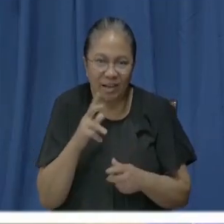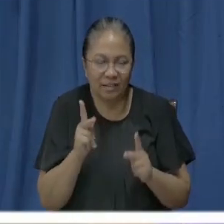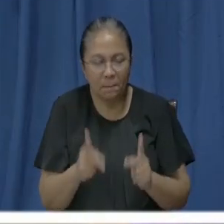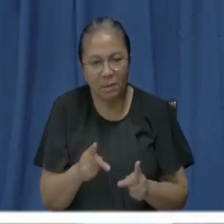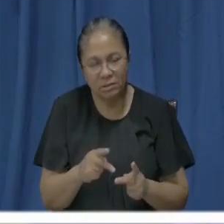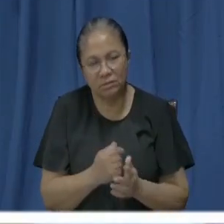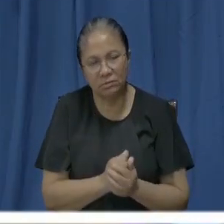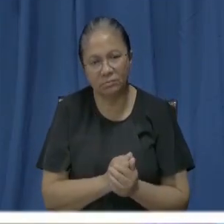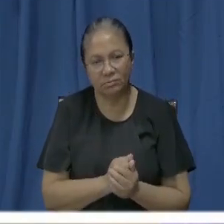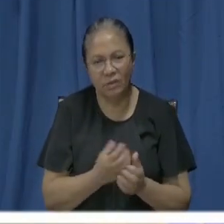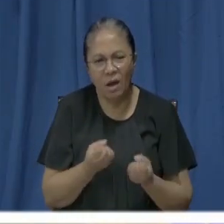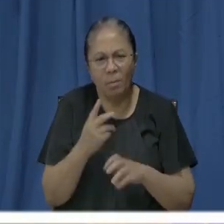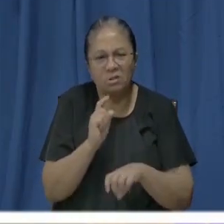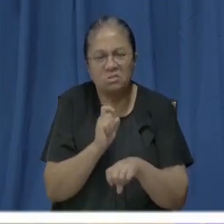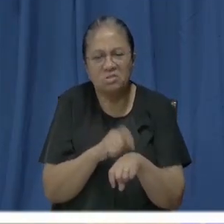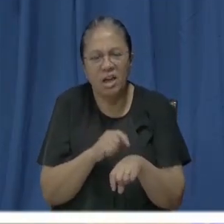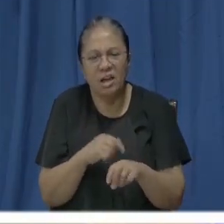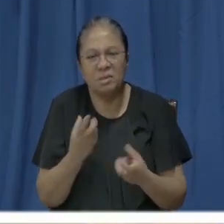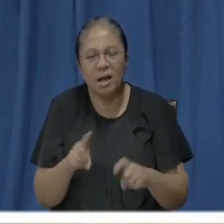How many times?